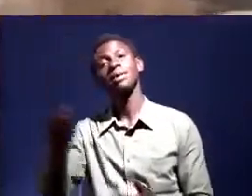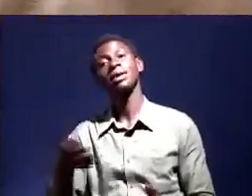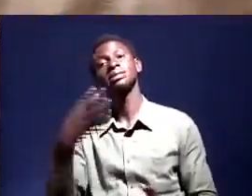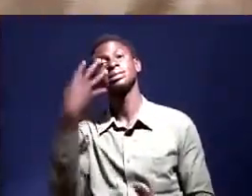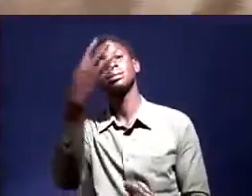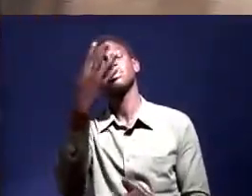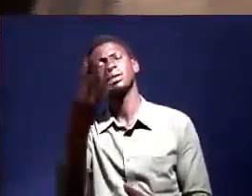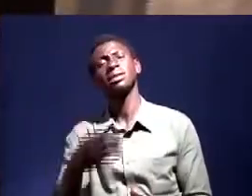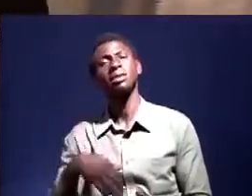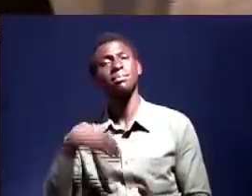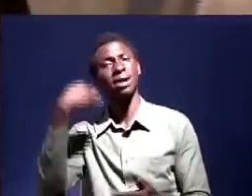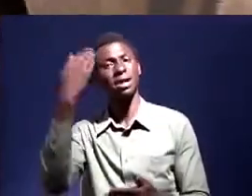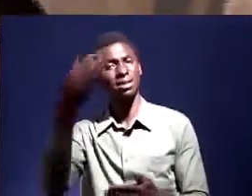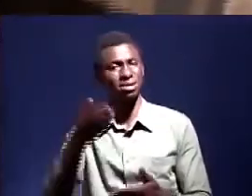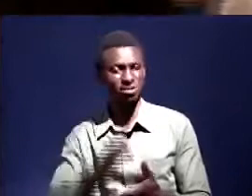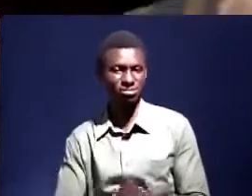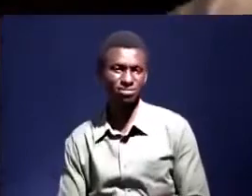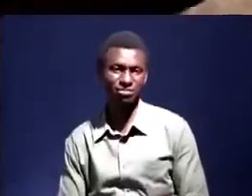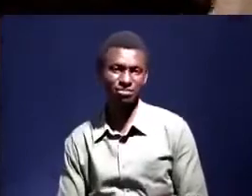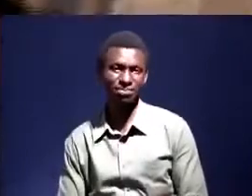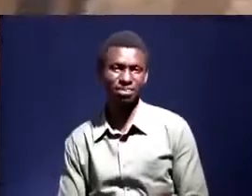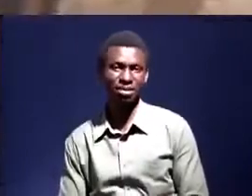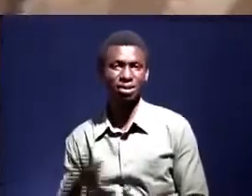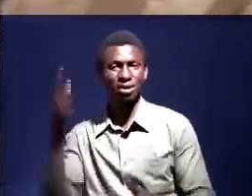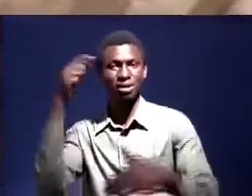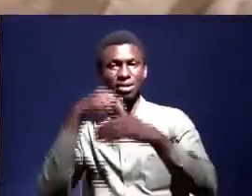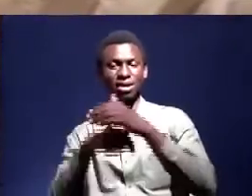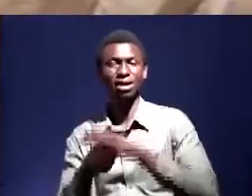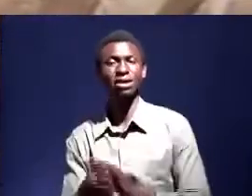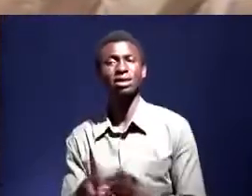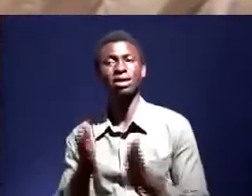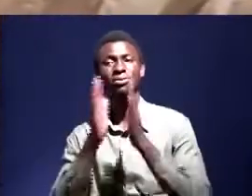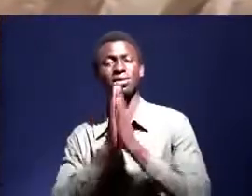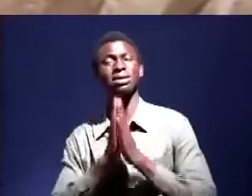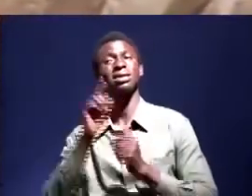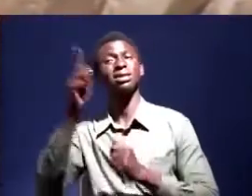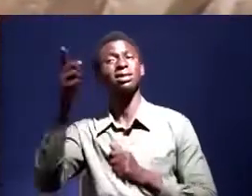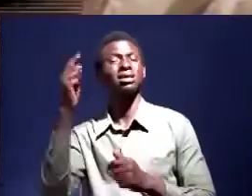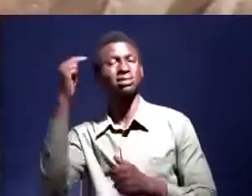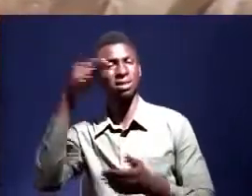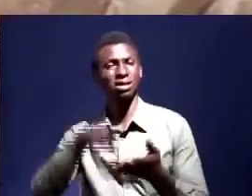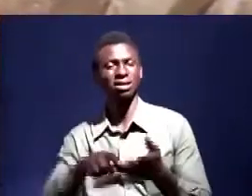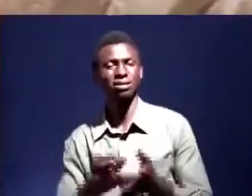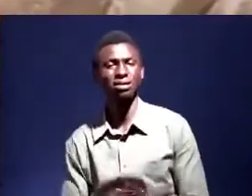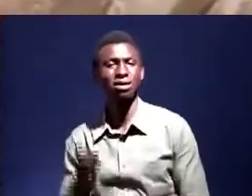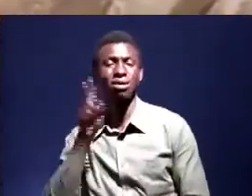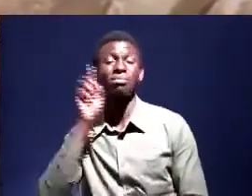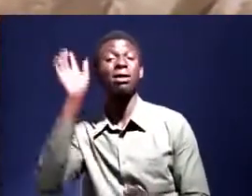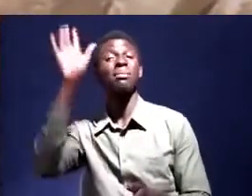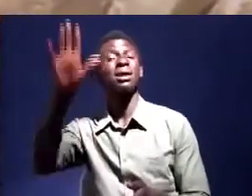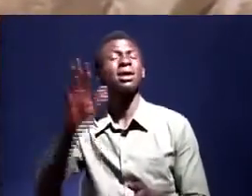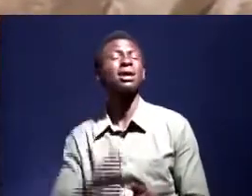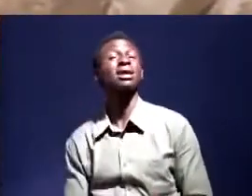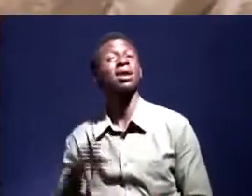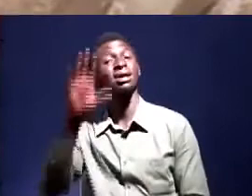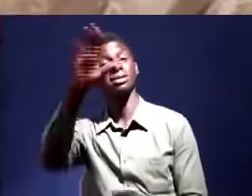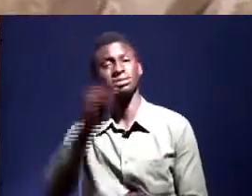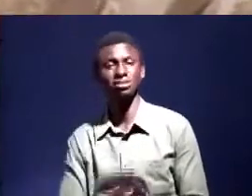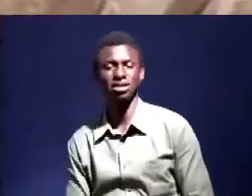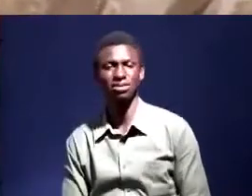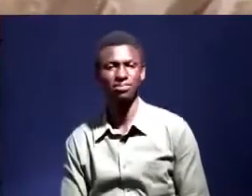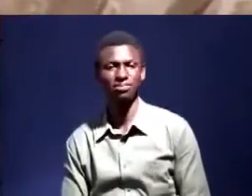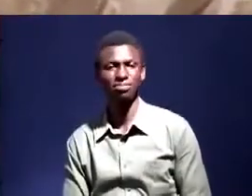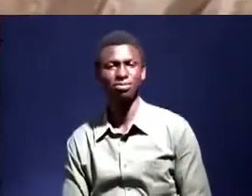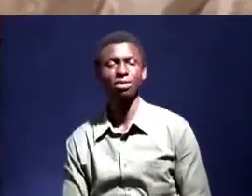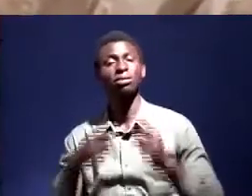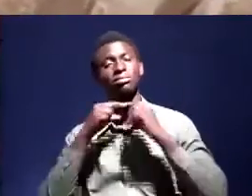mother called me. Mama yake akaniita. Pastor Mark. Mchungaji Mark. Peter is still alive. Petro bado yuko hai. But he